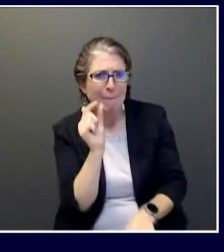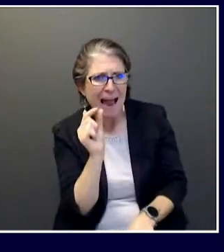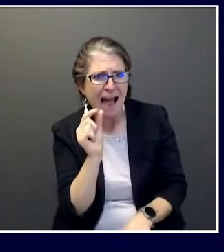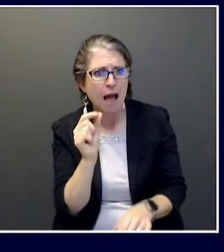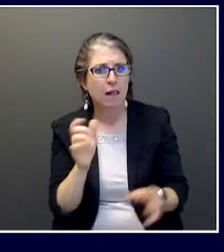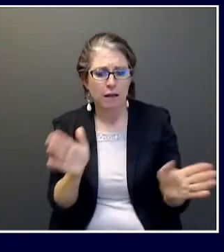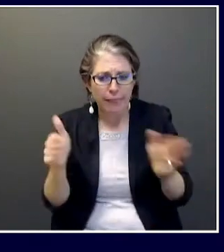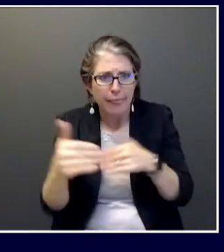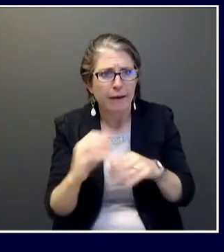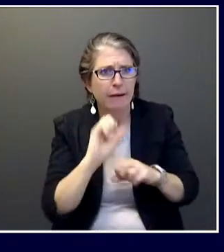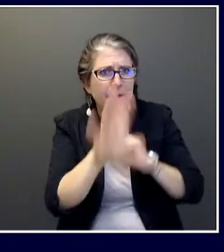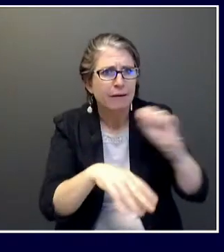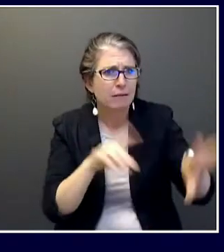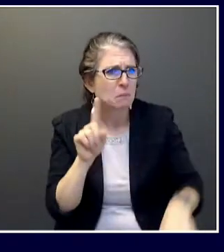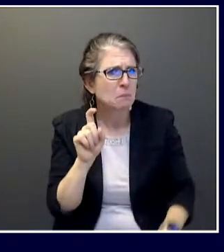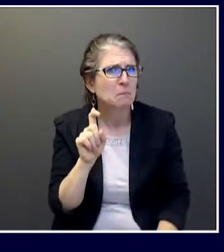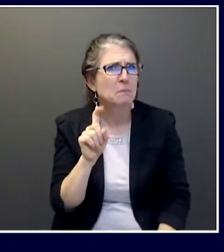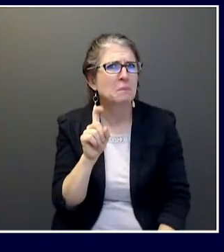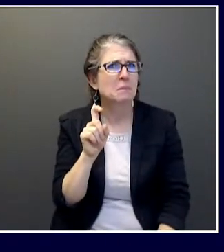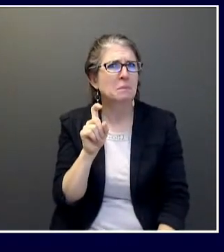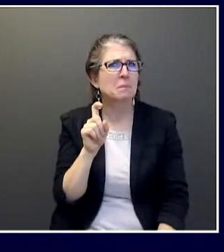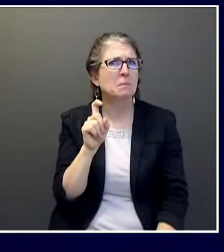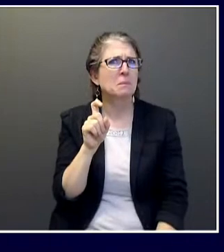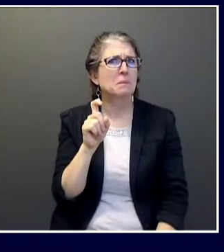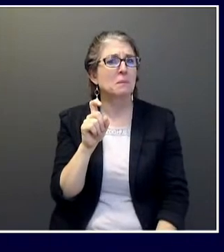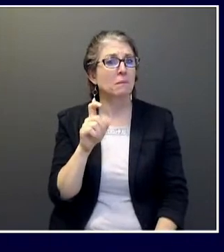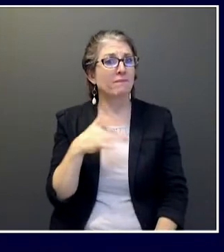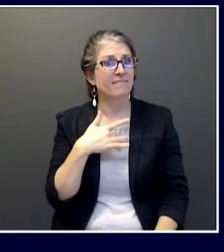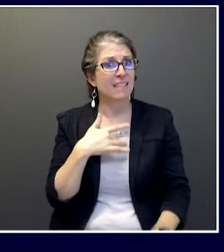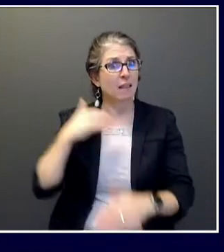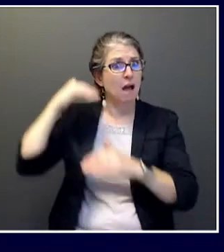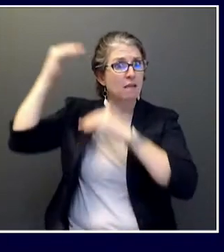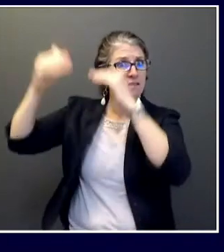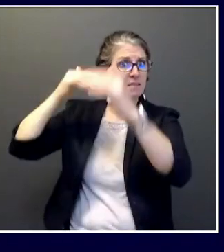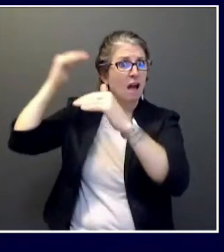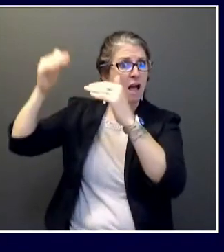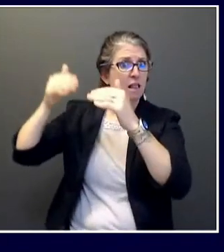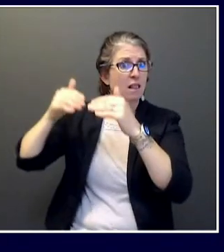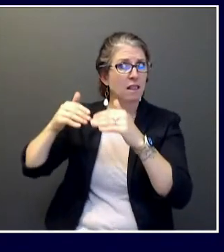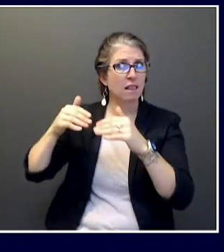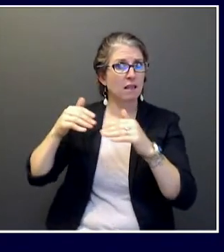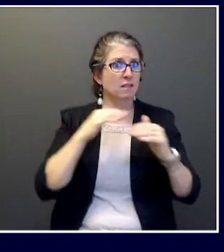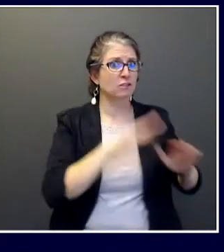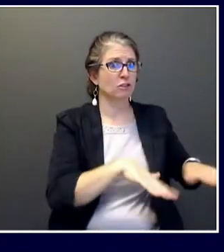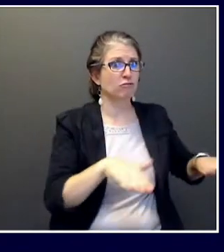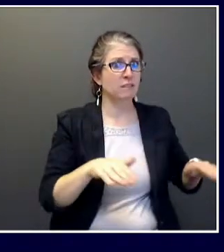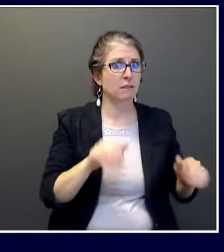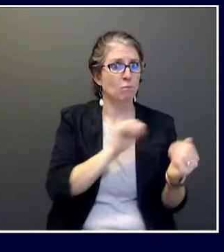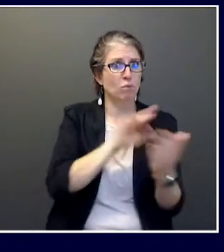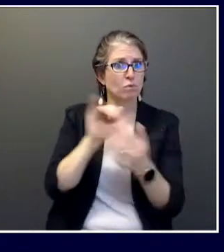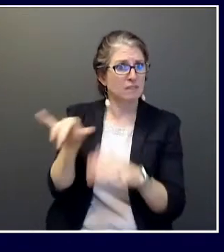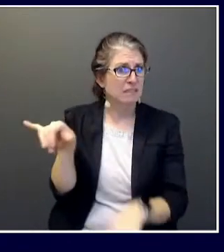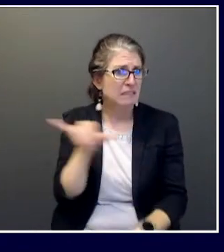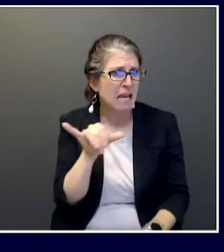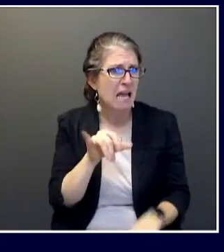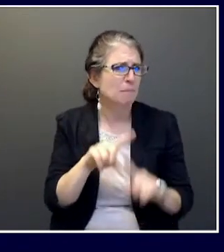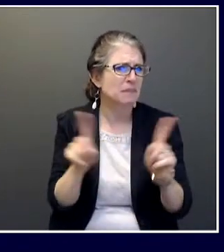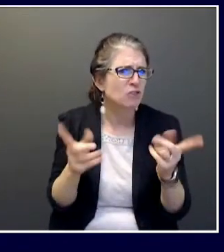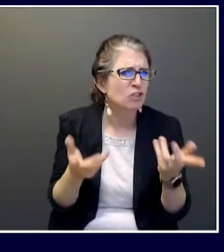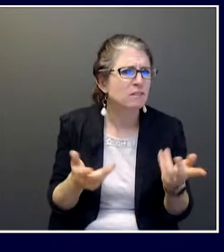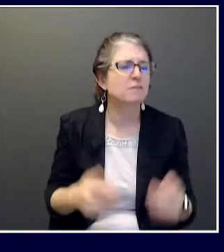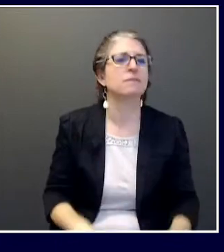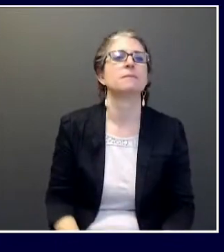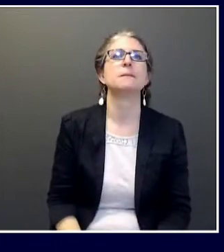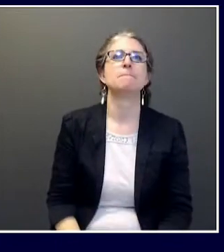are there logistical challenges, and how are we tackling them? Well, Megan, there certainly are logistical challenges, but we're up to